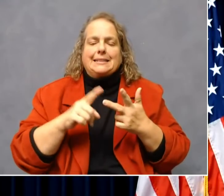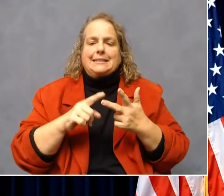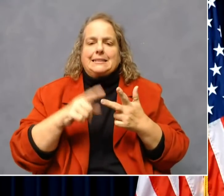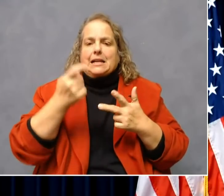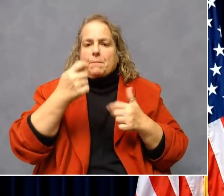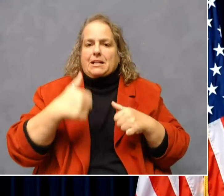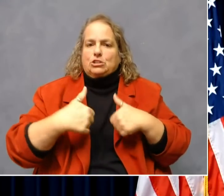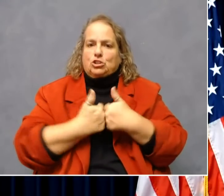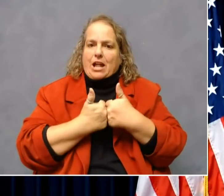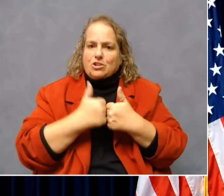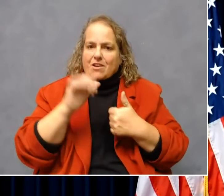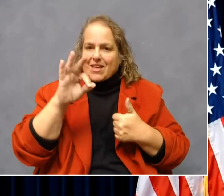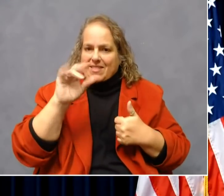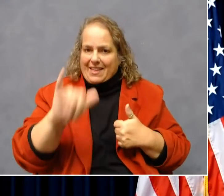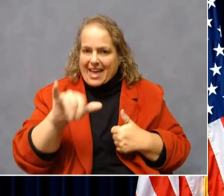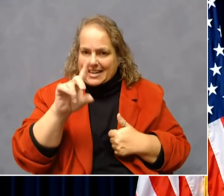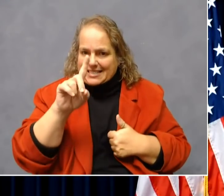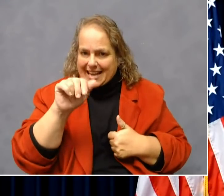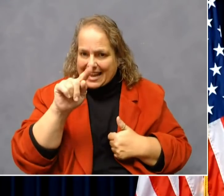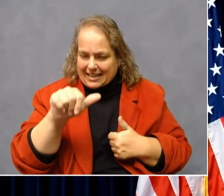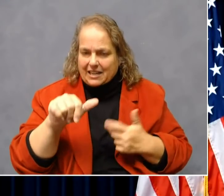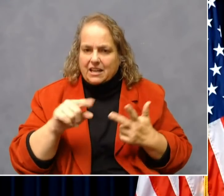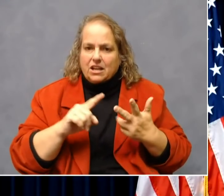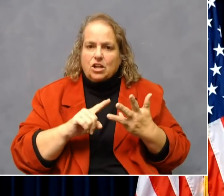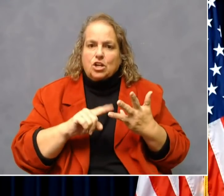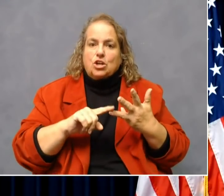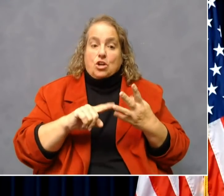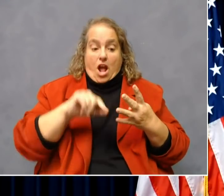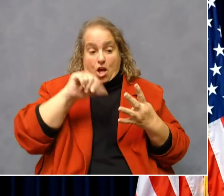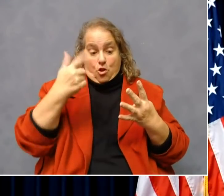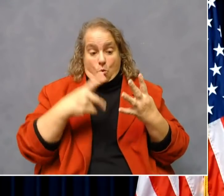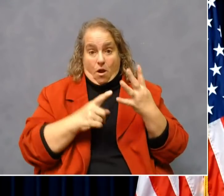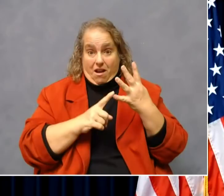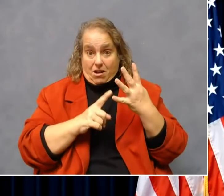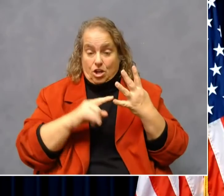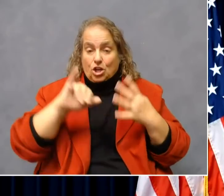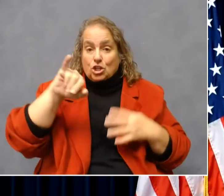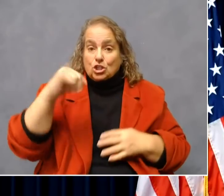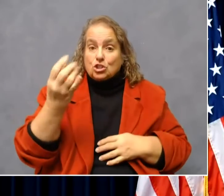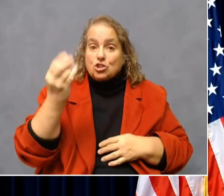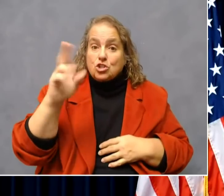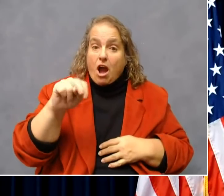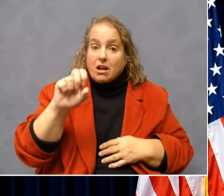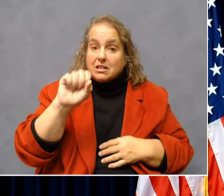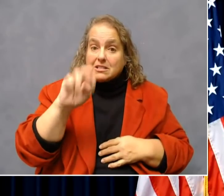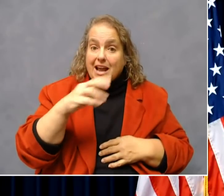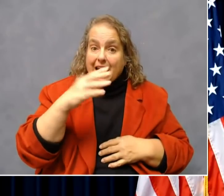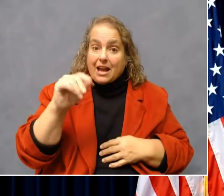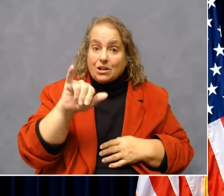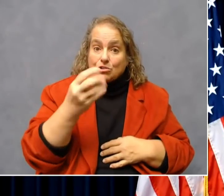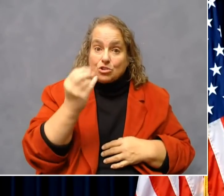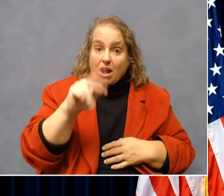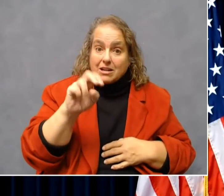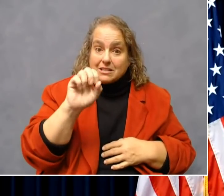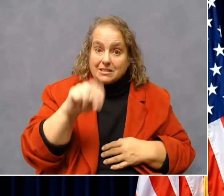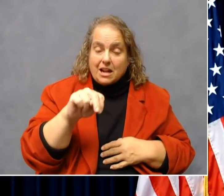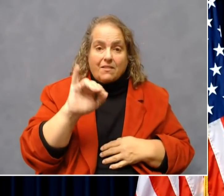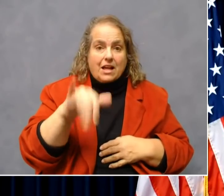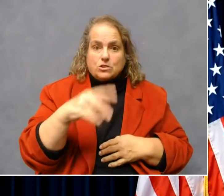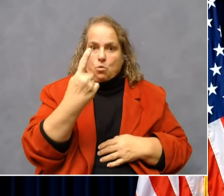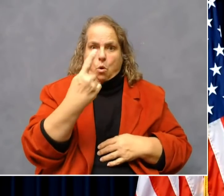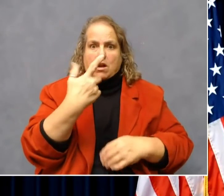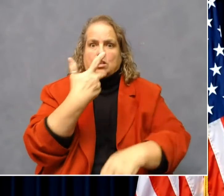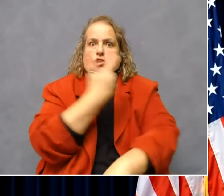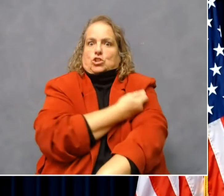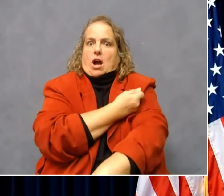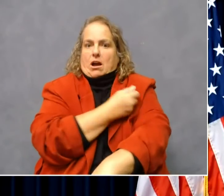it shows a high effectiveness and it's approved, it's just one shot as opposed to a shot and a booster. And certainly if there are 3 out there